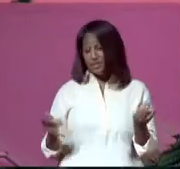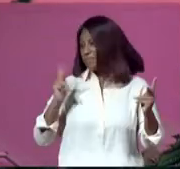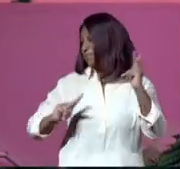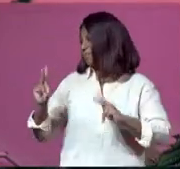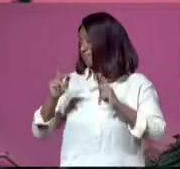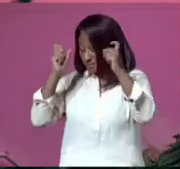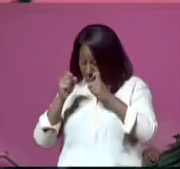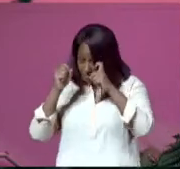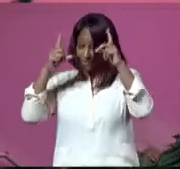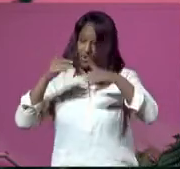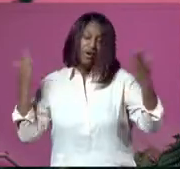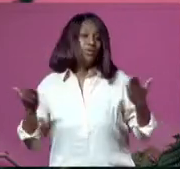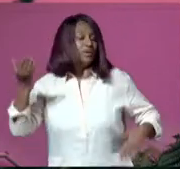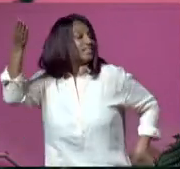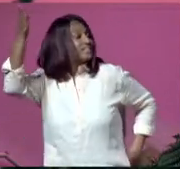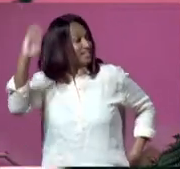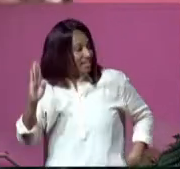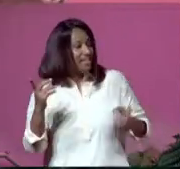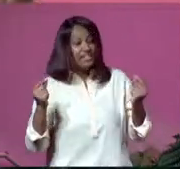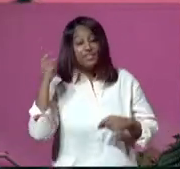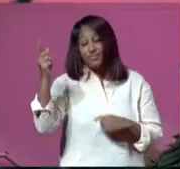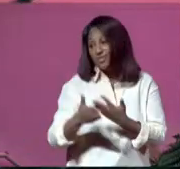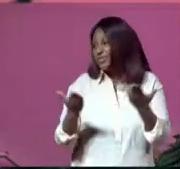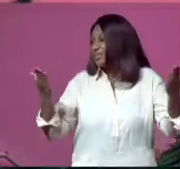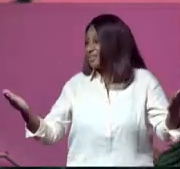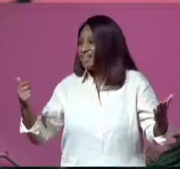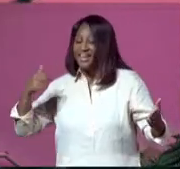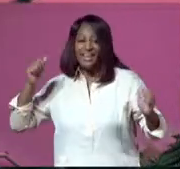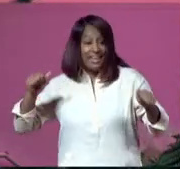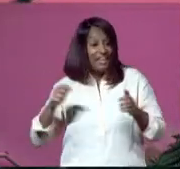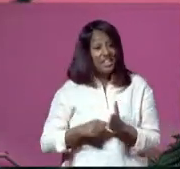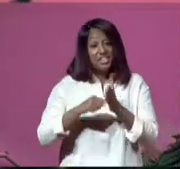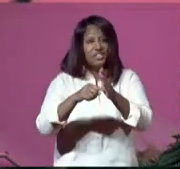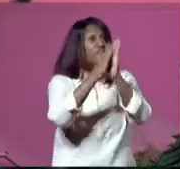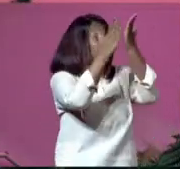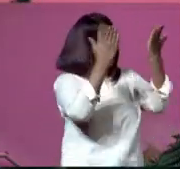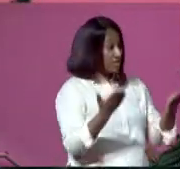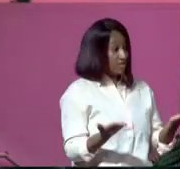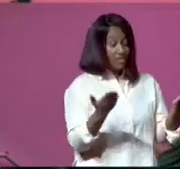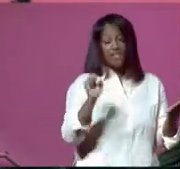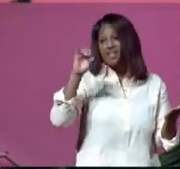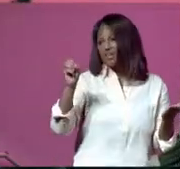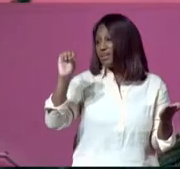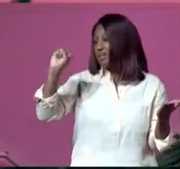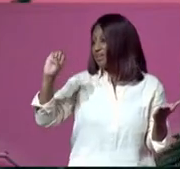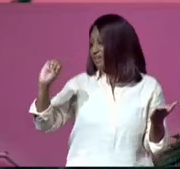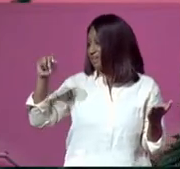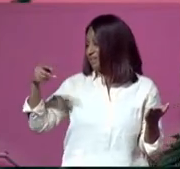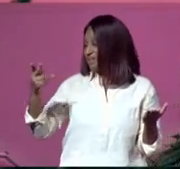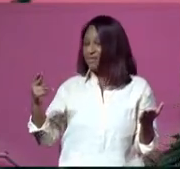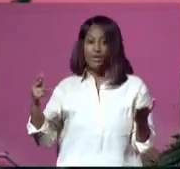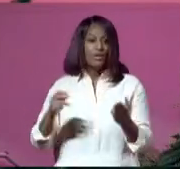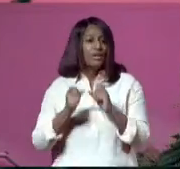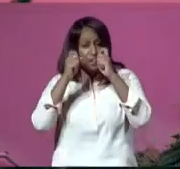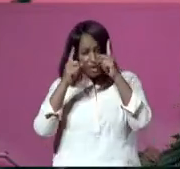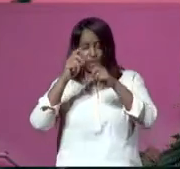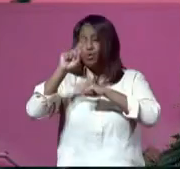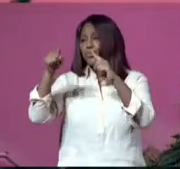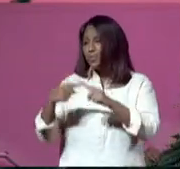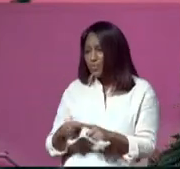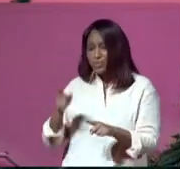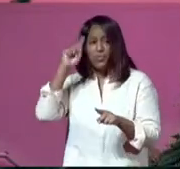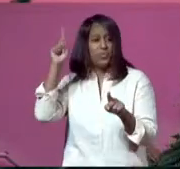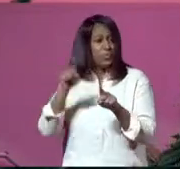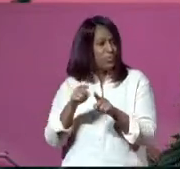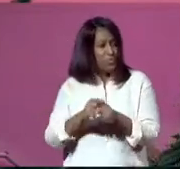are surprised at what God has done for you. I can prove it in the Bible. Joseph's brothers got surprised when the brother they